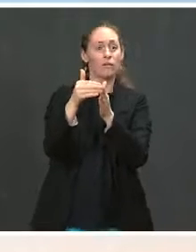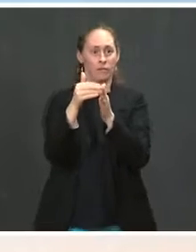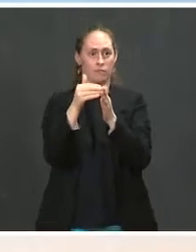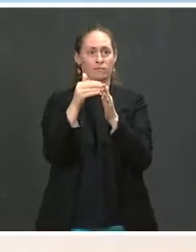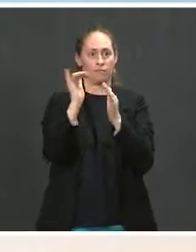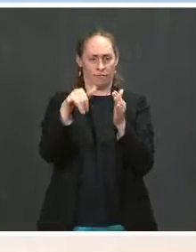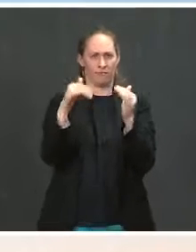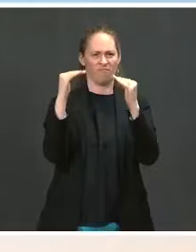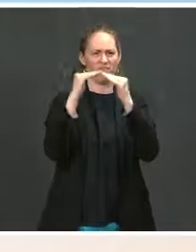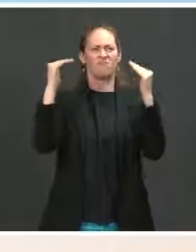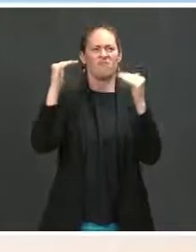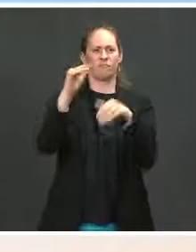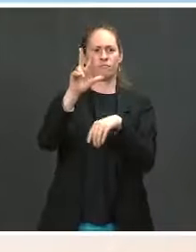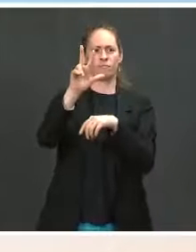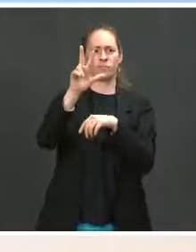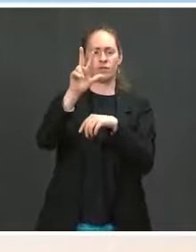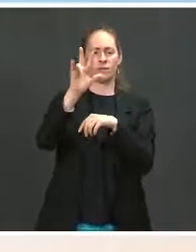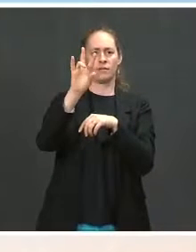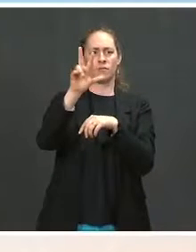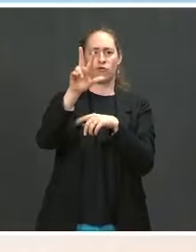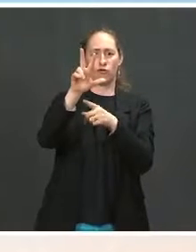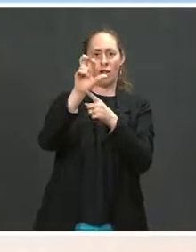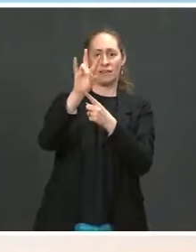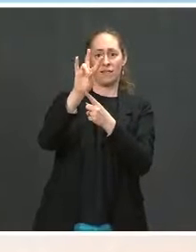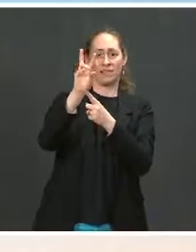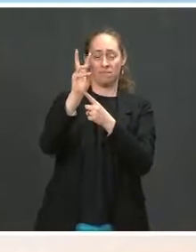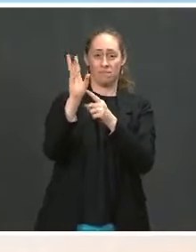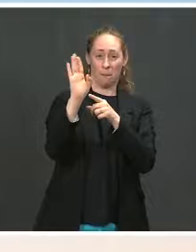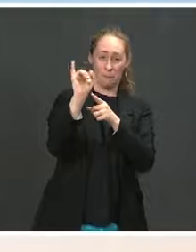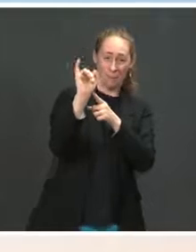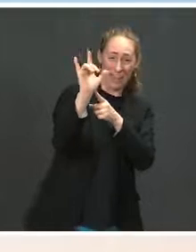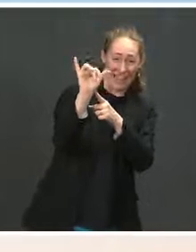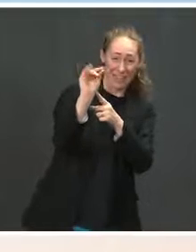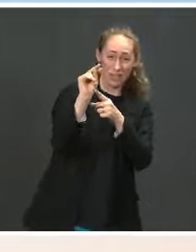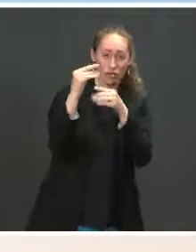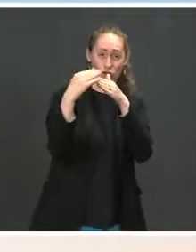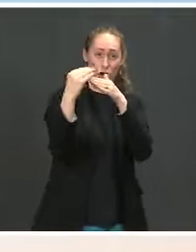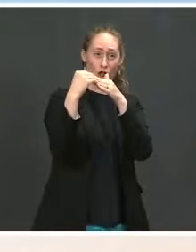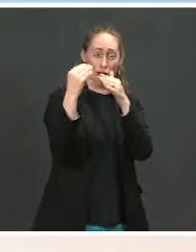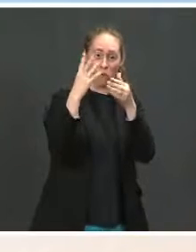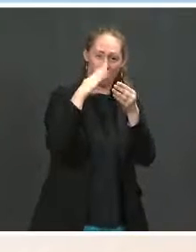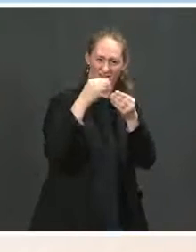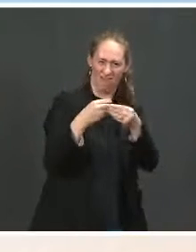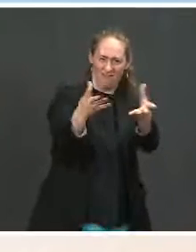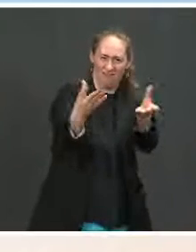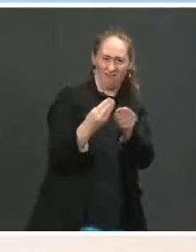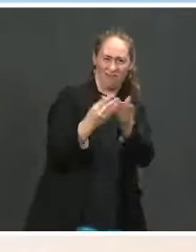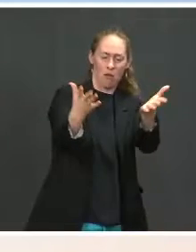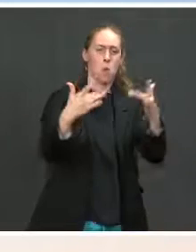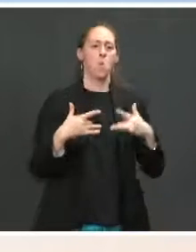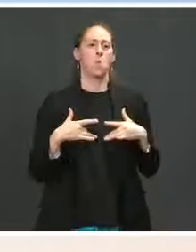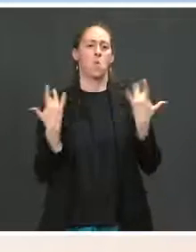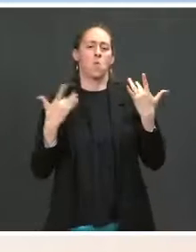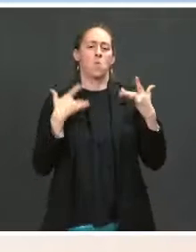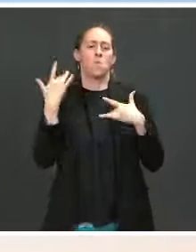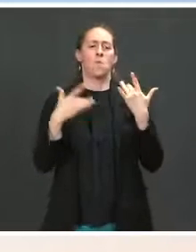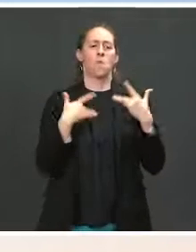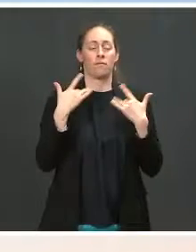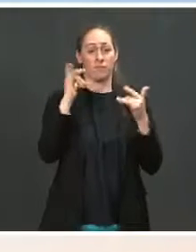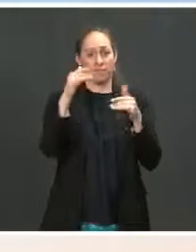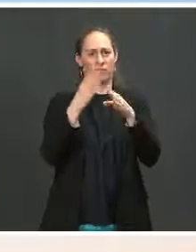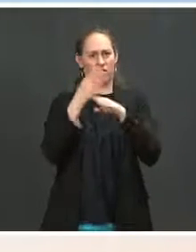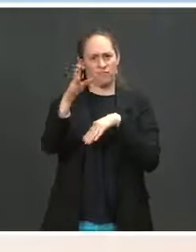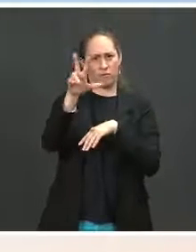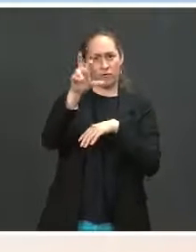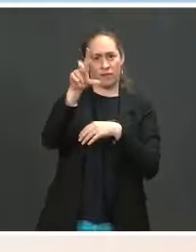$376 billion. Since these payments began rolling out just last month, over 320,000 payments worth $450